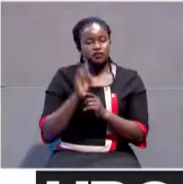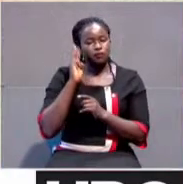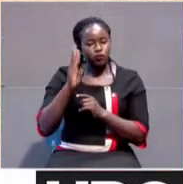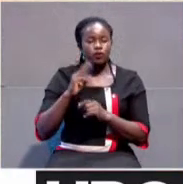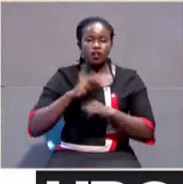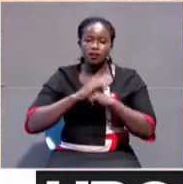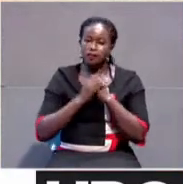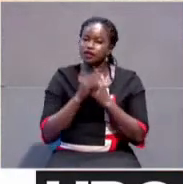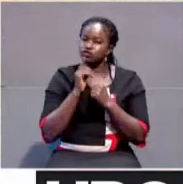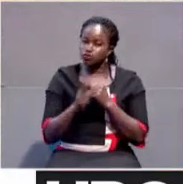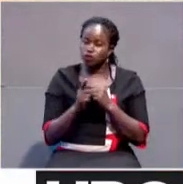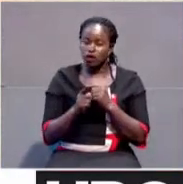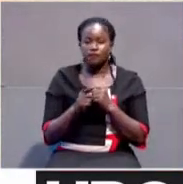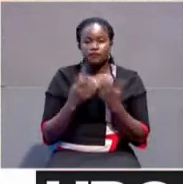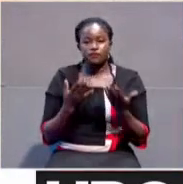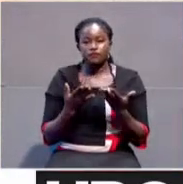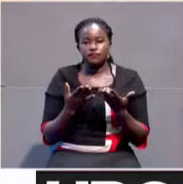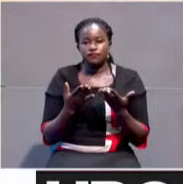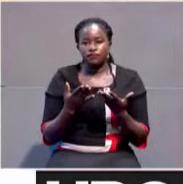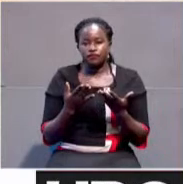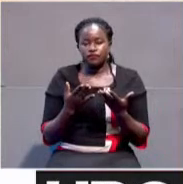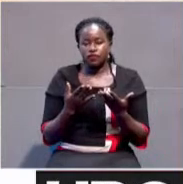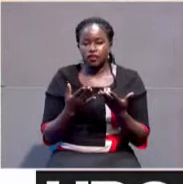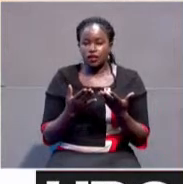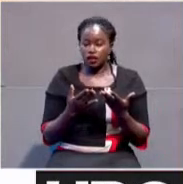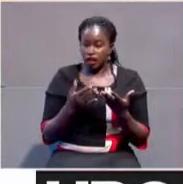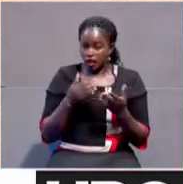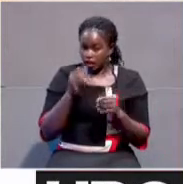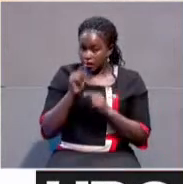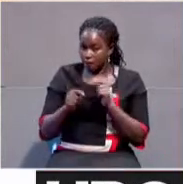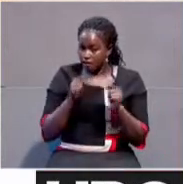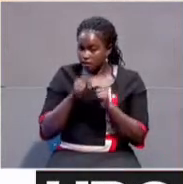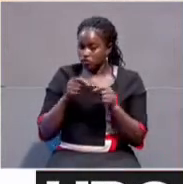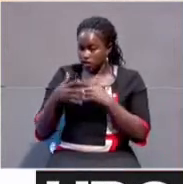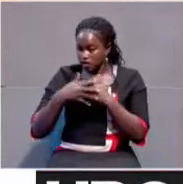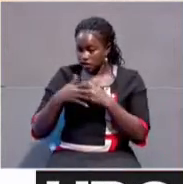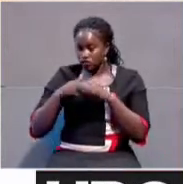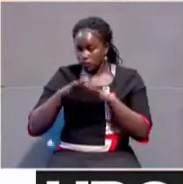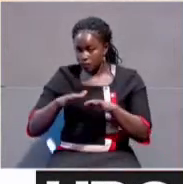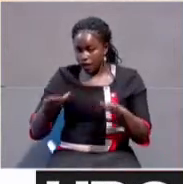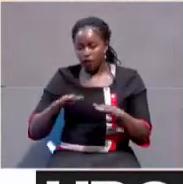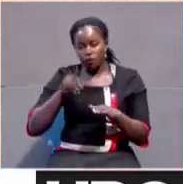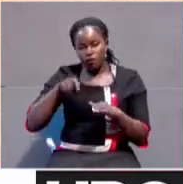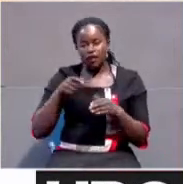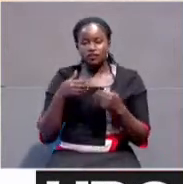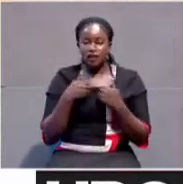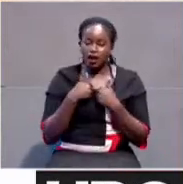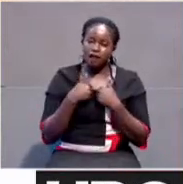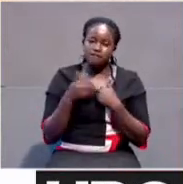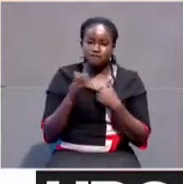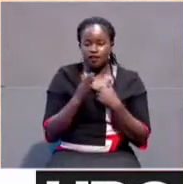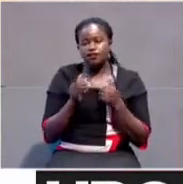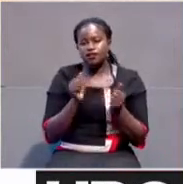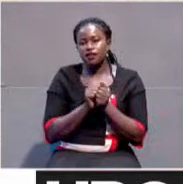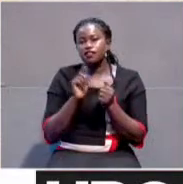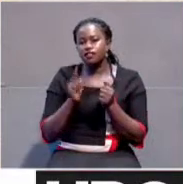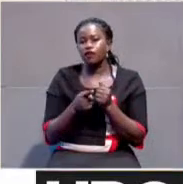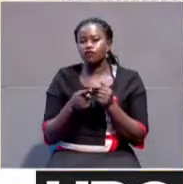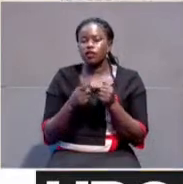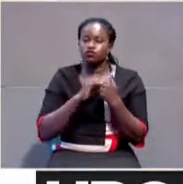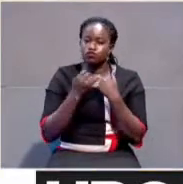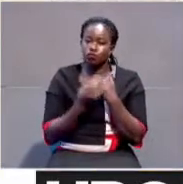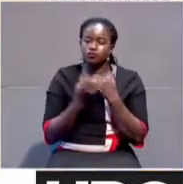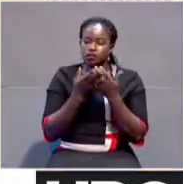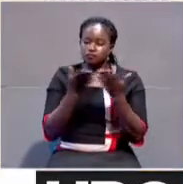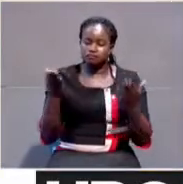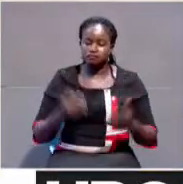ensure that at least in a particular industrial park, we have at least 10,000 jobs.